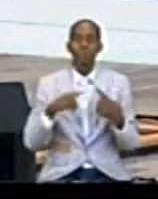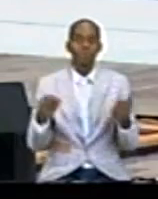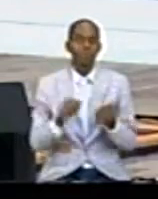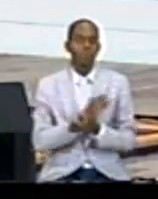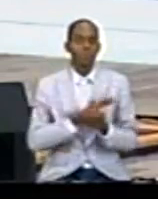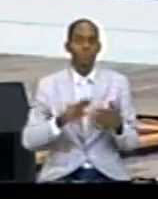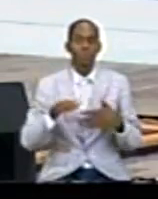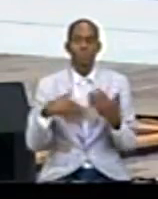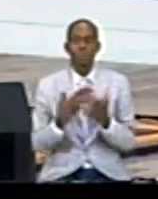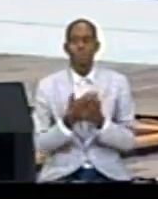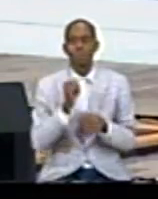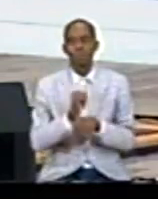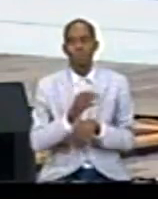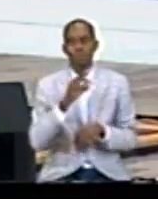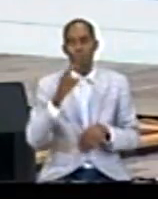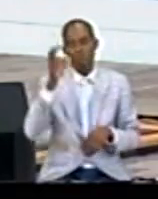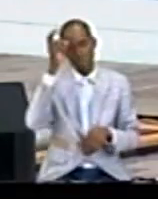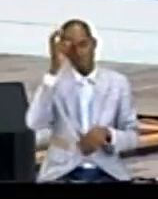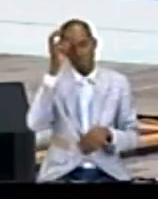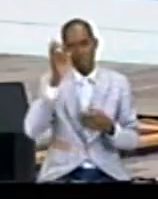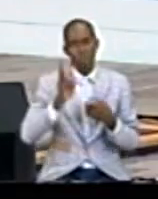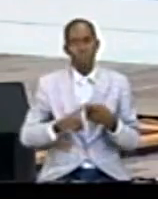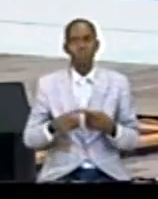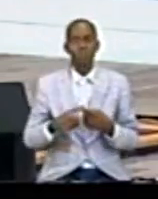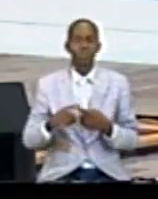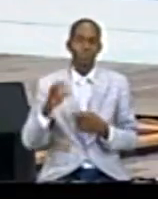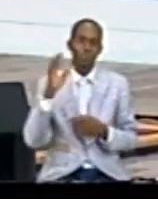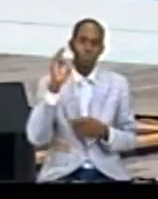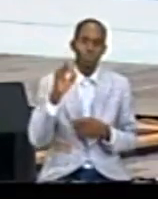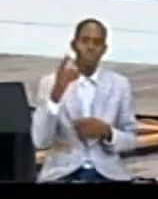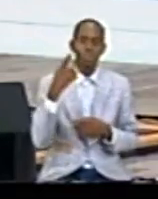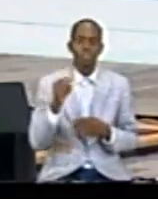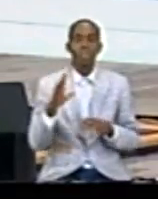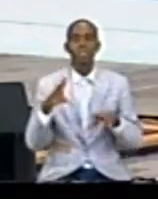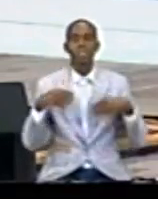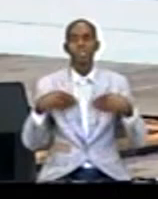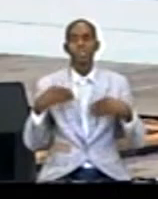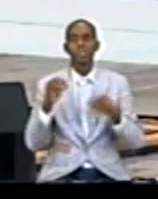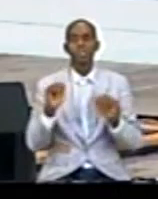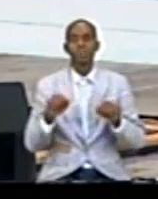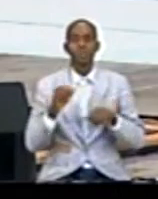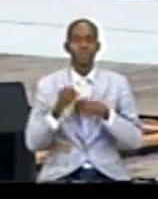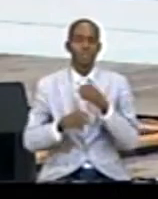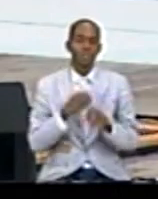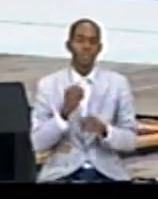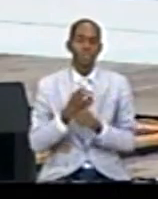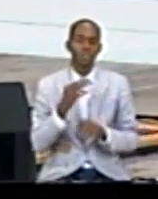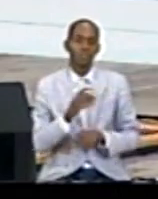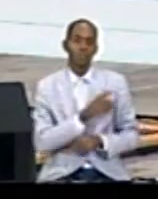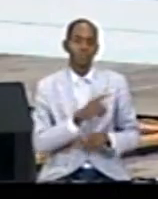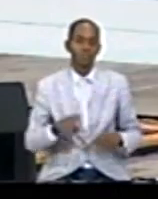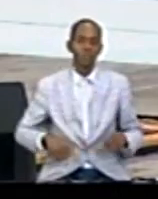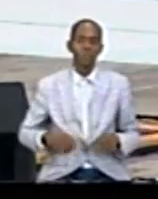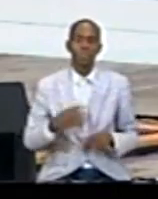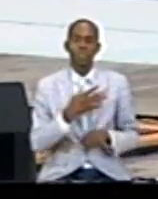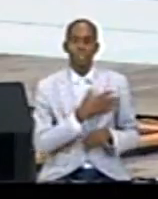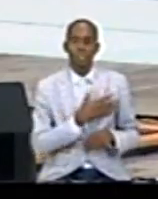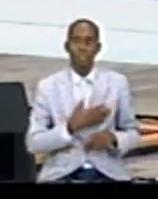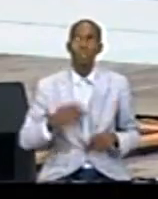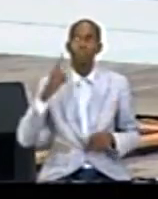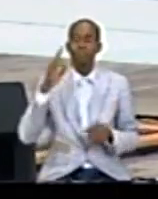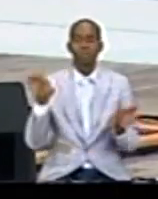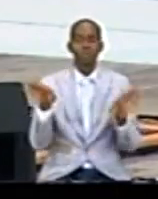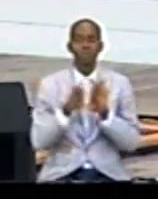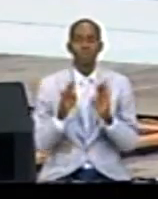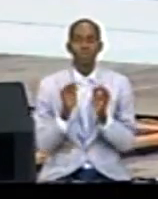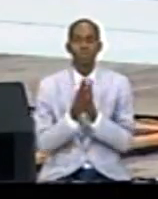the devil, to preach the acceptable year of the Lord. And he closed the book, and he gave